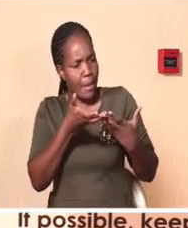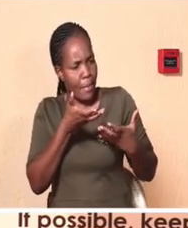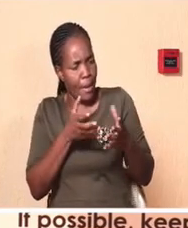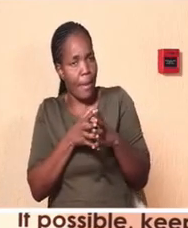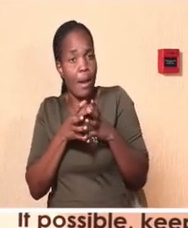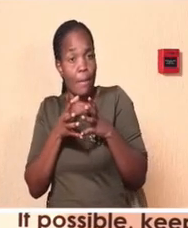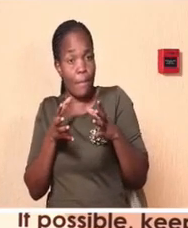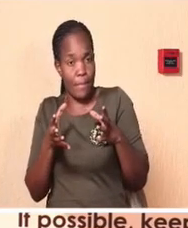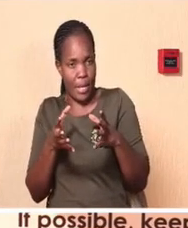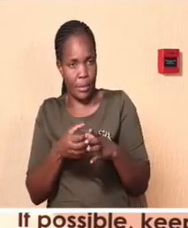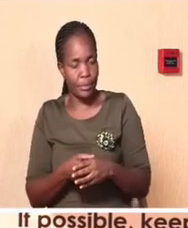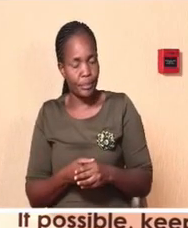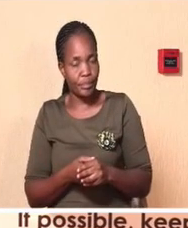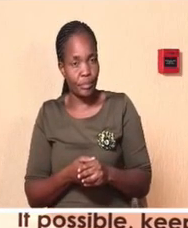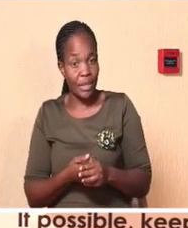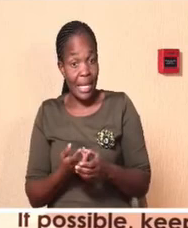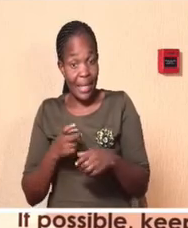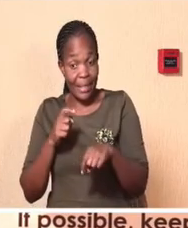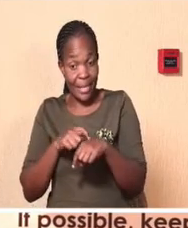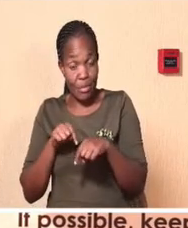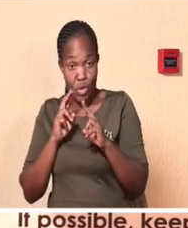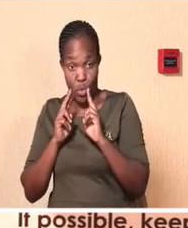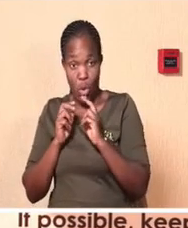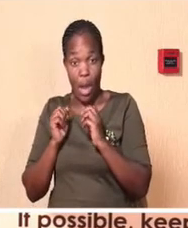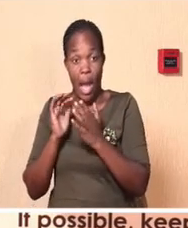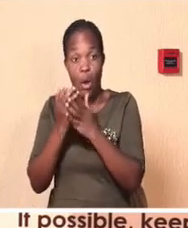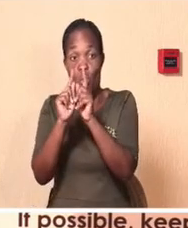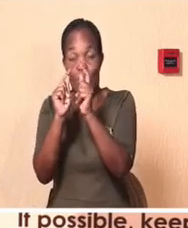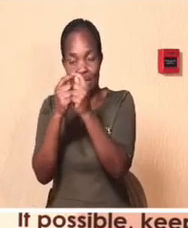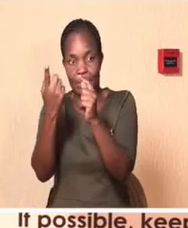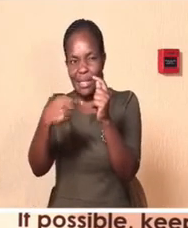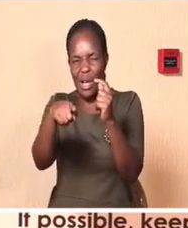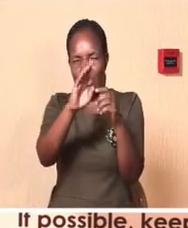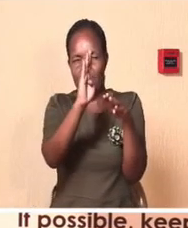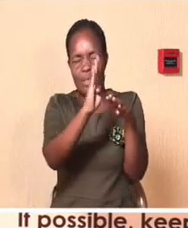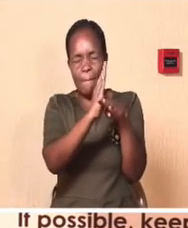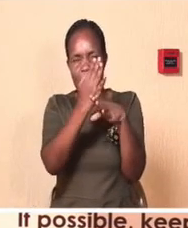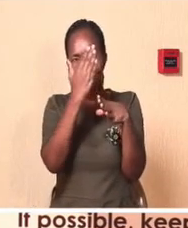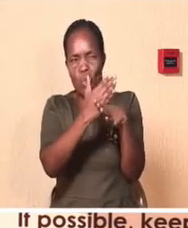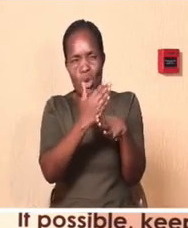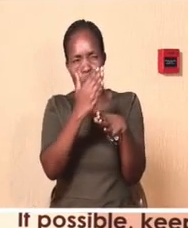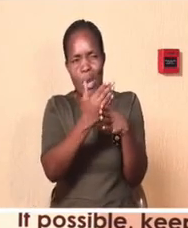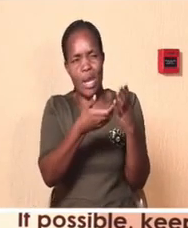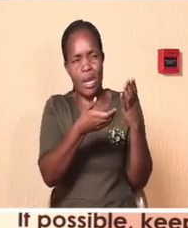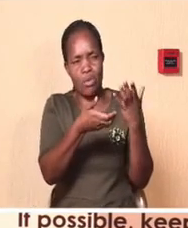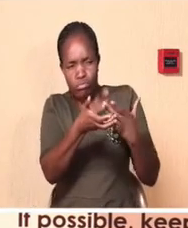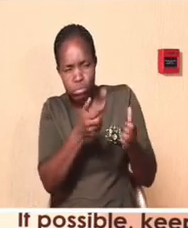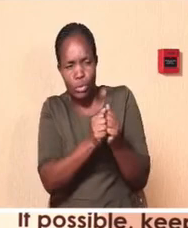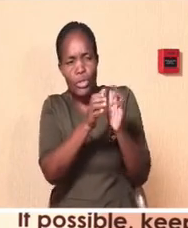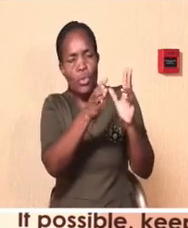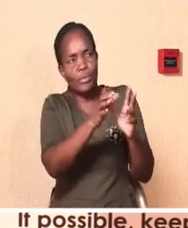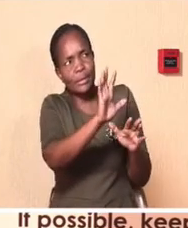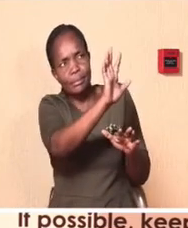now, I know that part of the response team is doing that. But let me also appeal